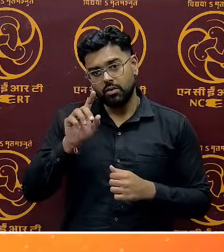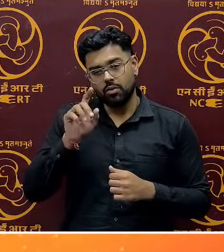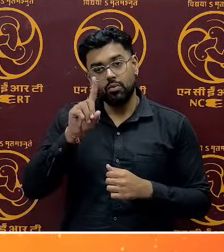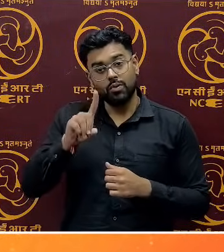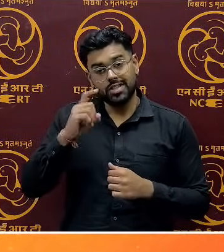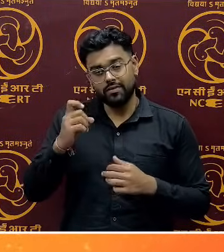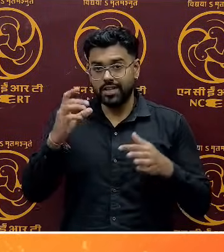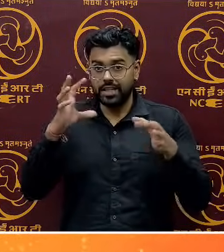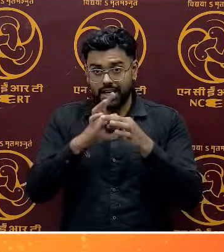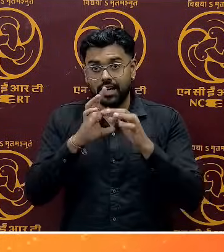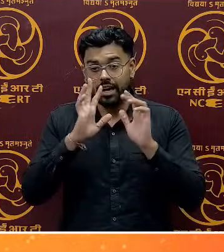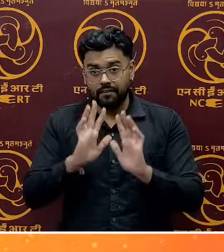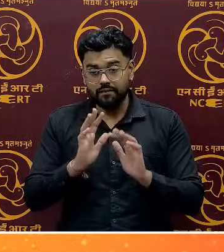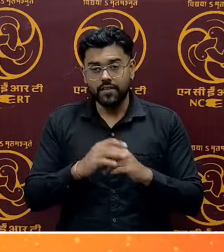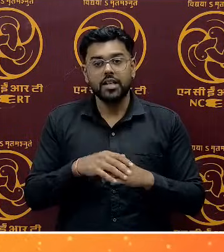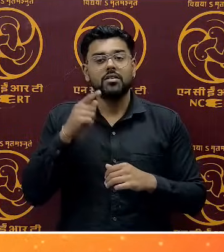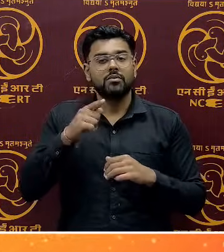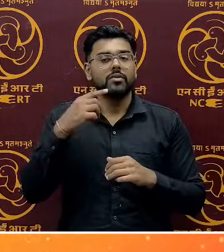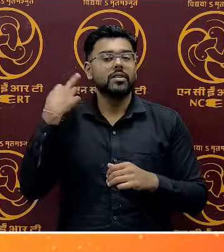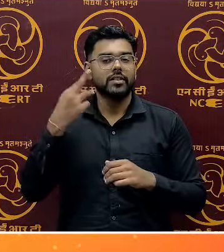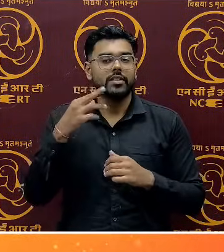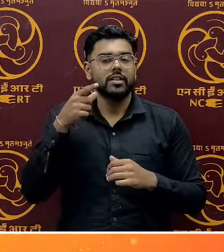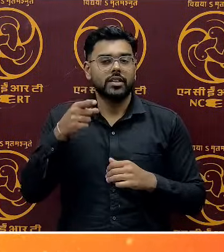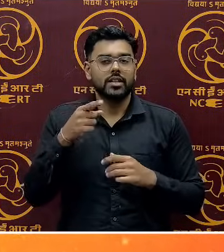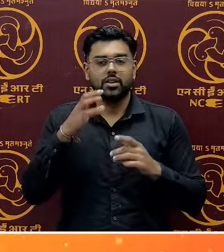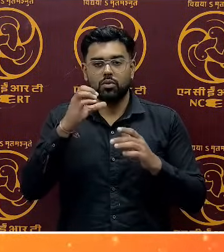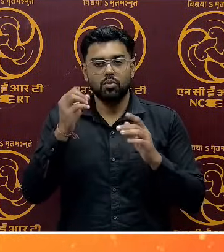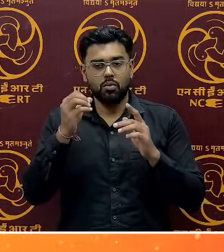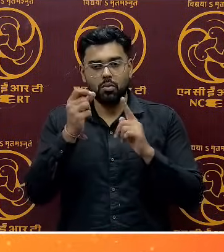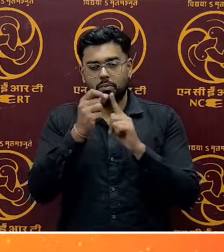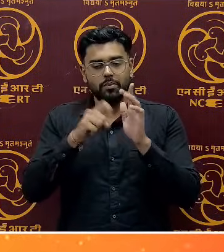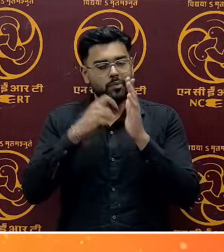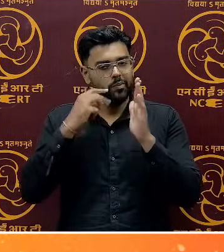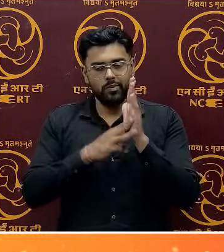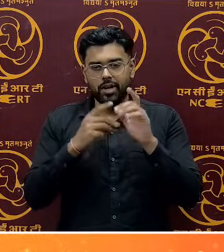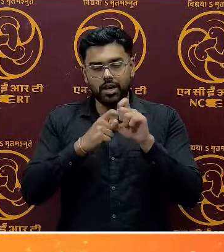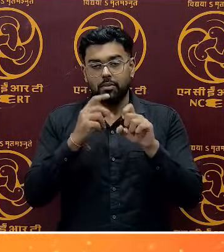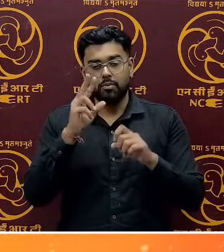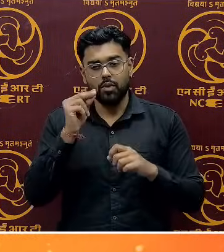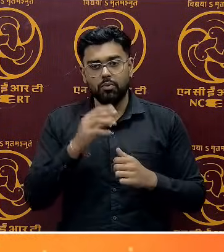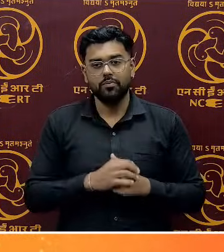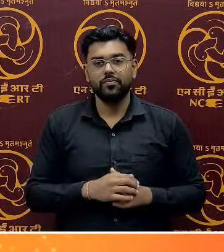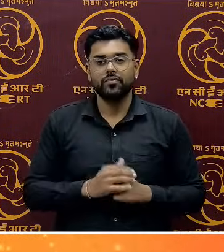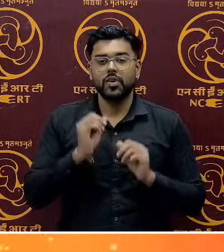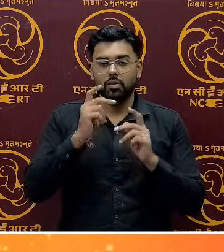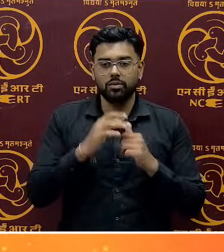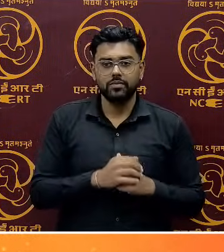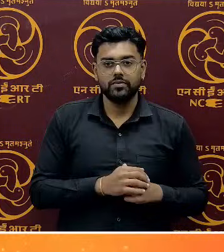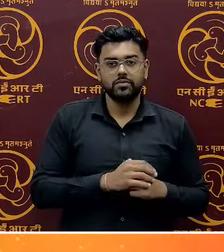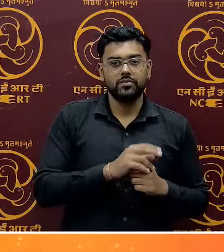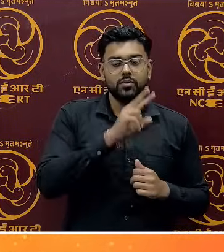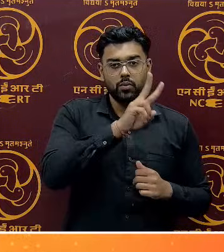common factors. Yeah. So, they are not co-primes. Okay. What about 215 and